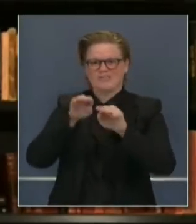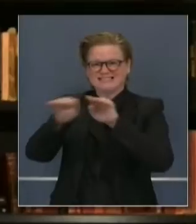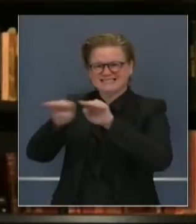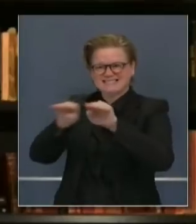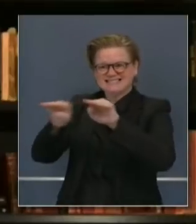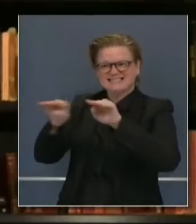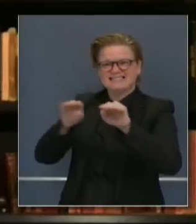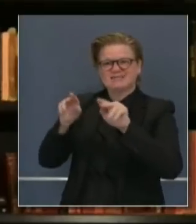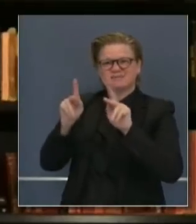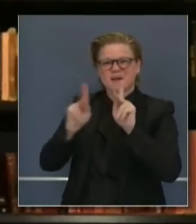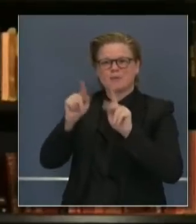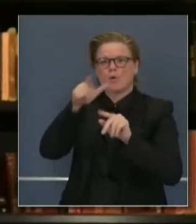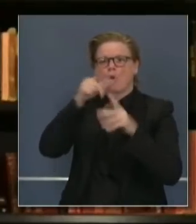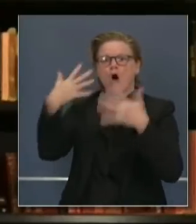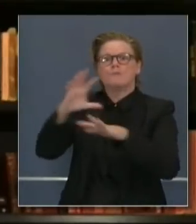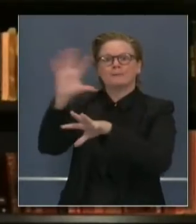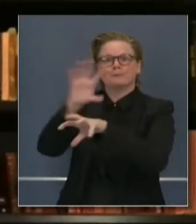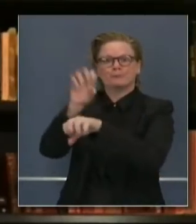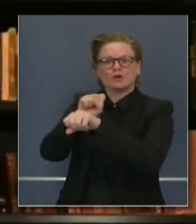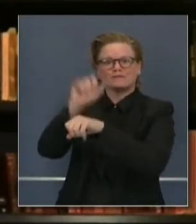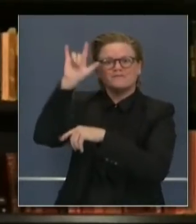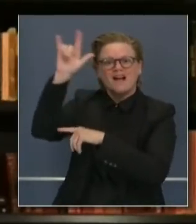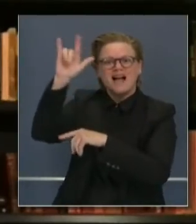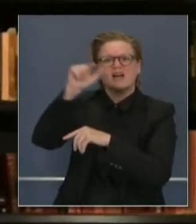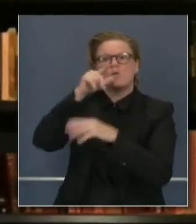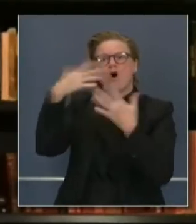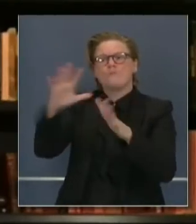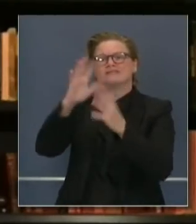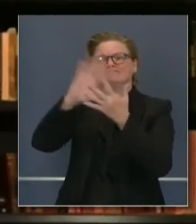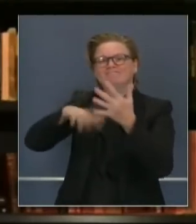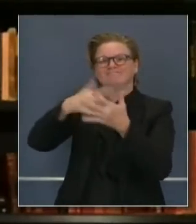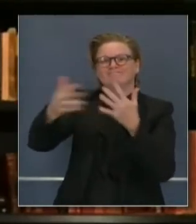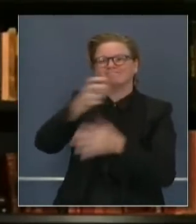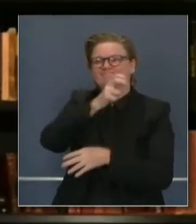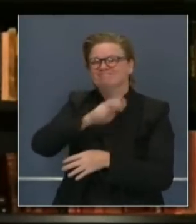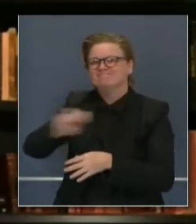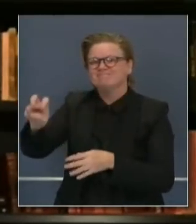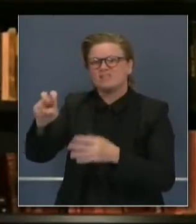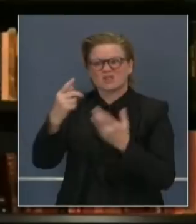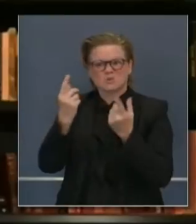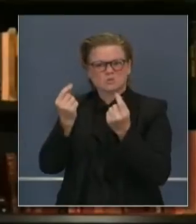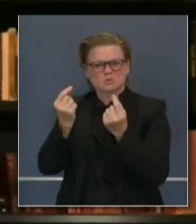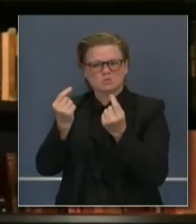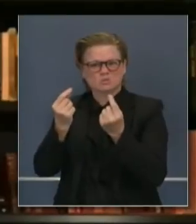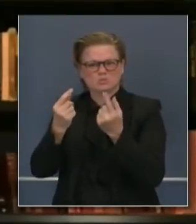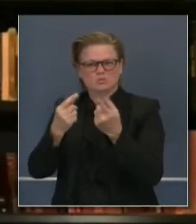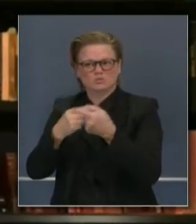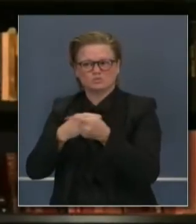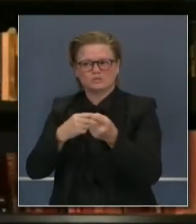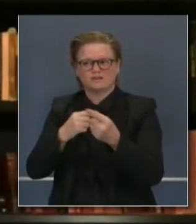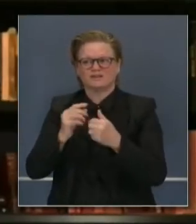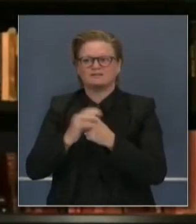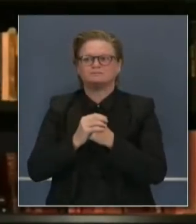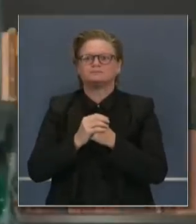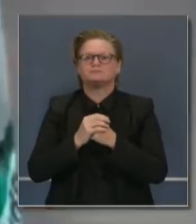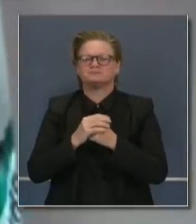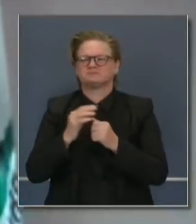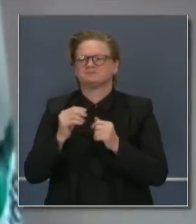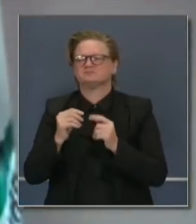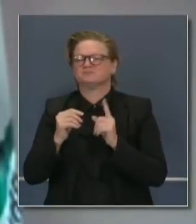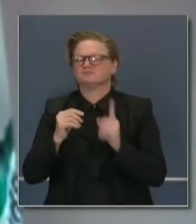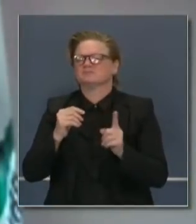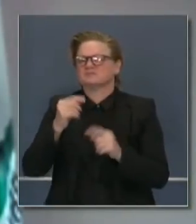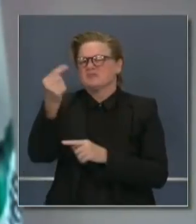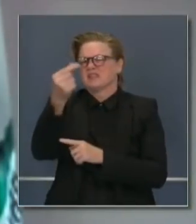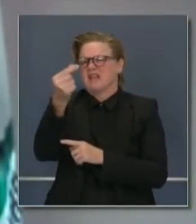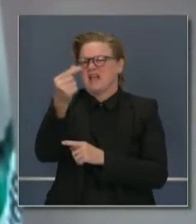quarantine. Yeah, look, well, Dr. Galley, why don't you speak to that once again? Yeah, sure.